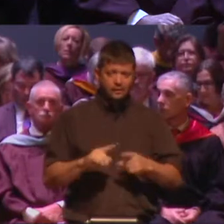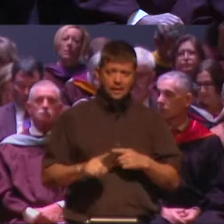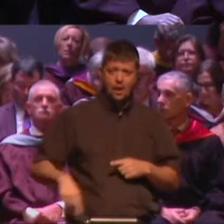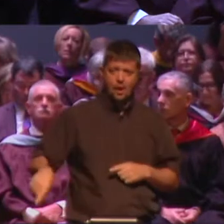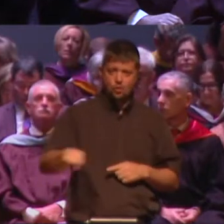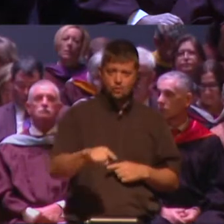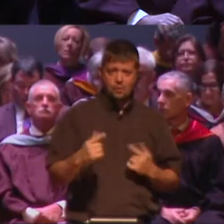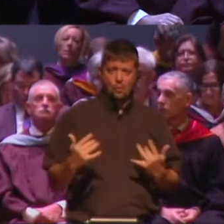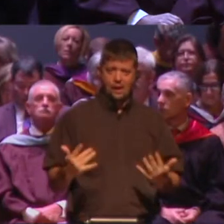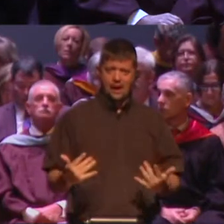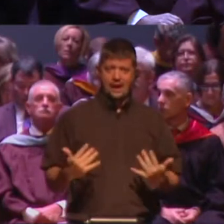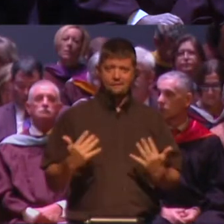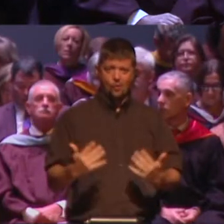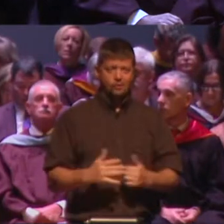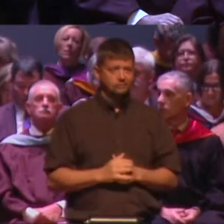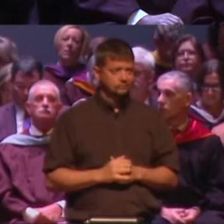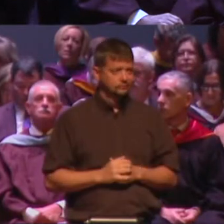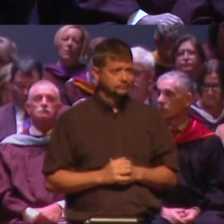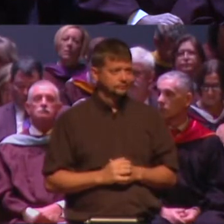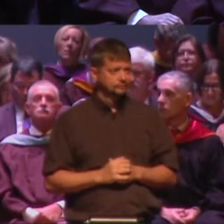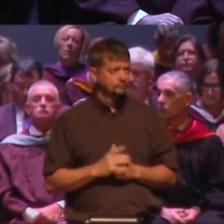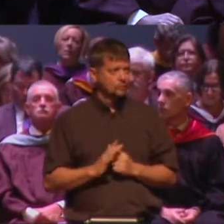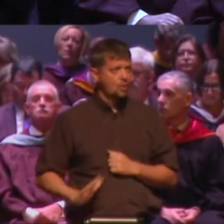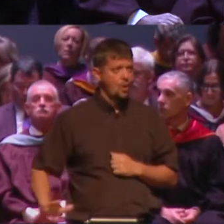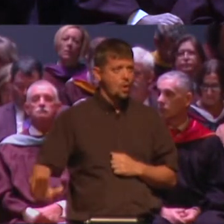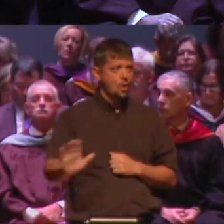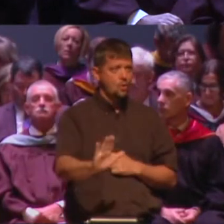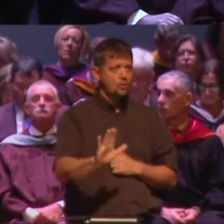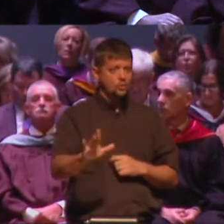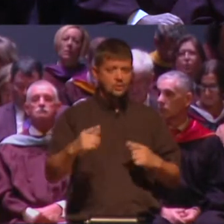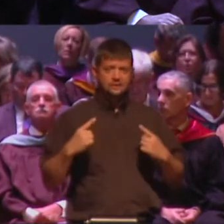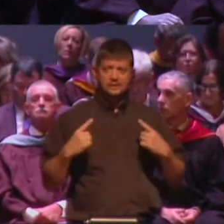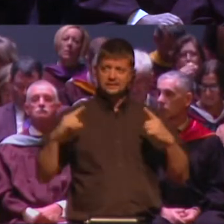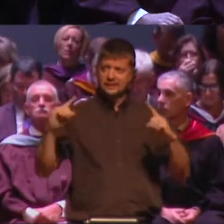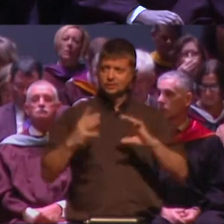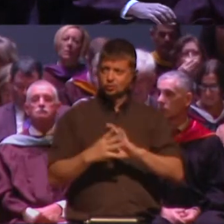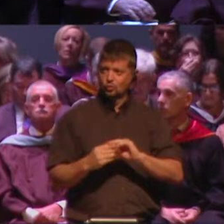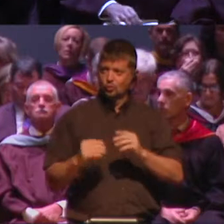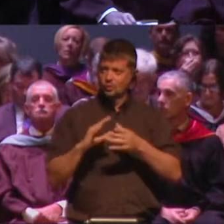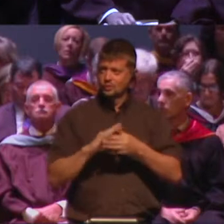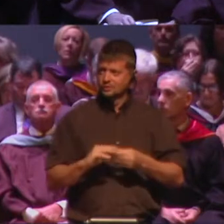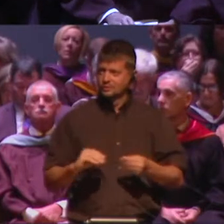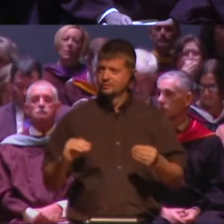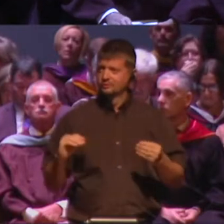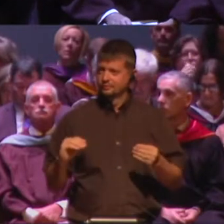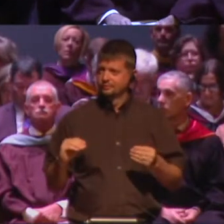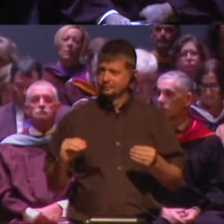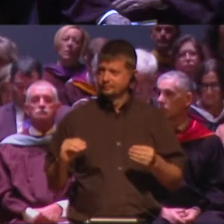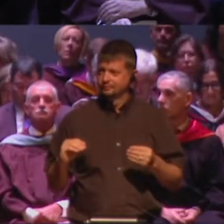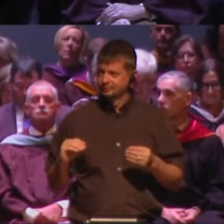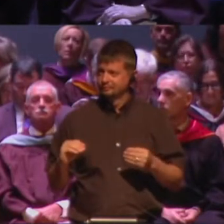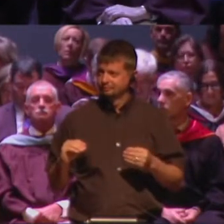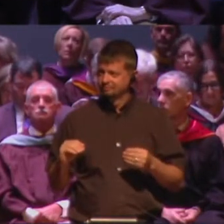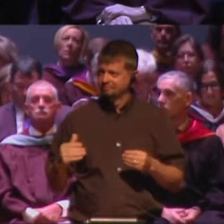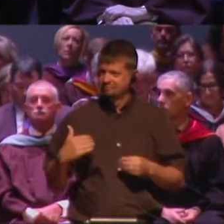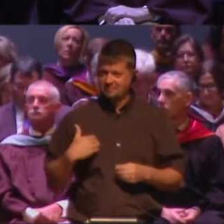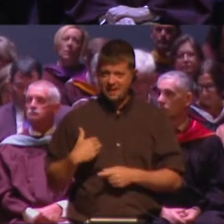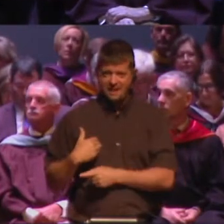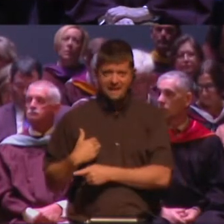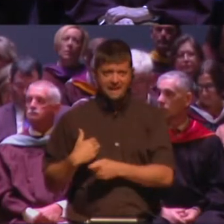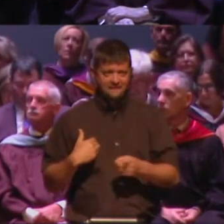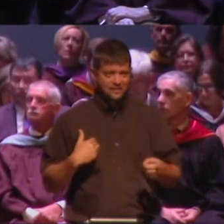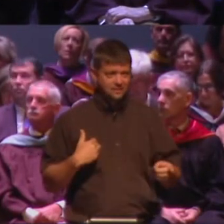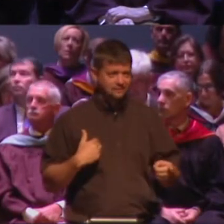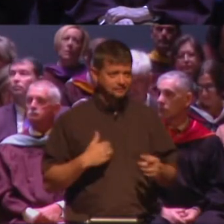been waiting for. With all of your success stories in you, while all of you have success stories in your